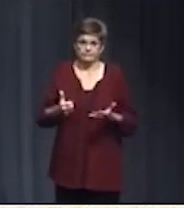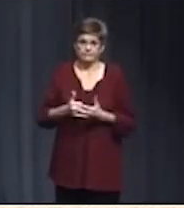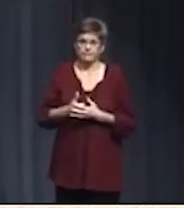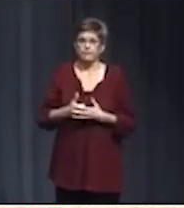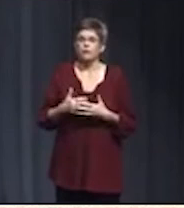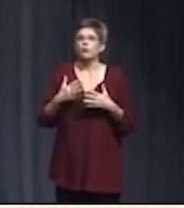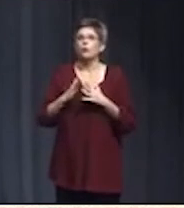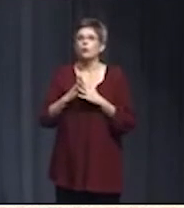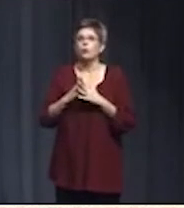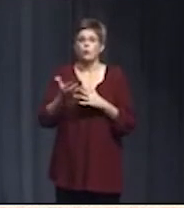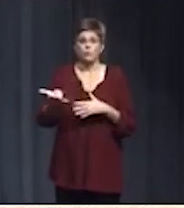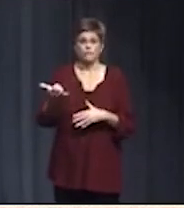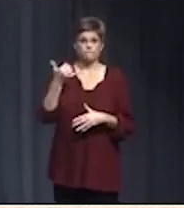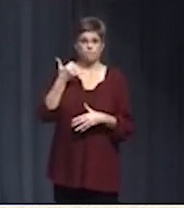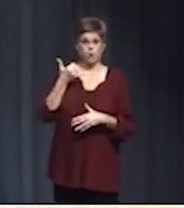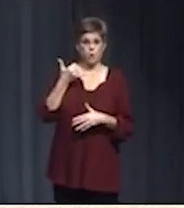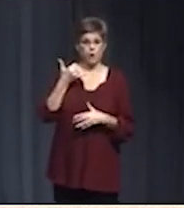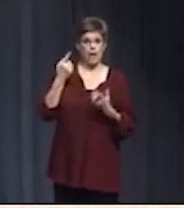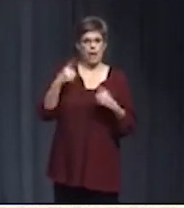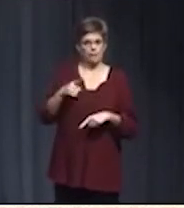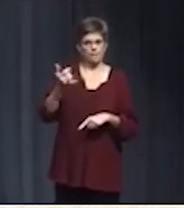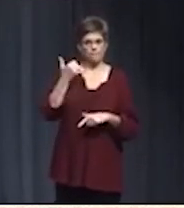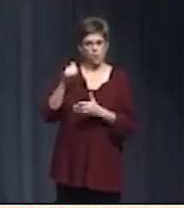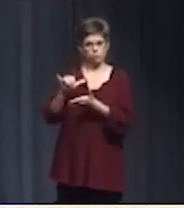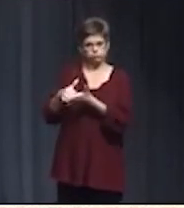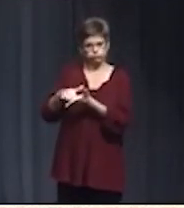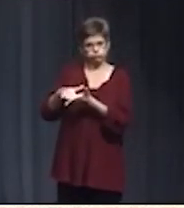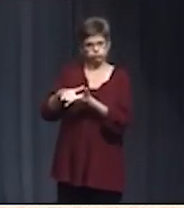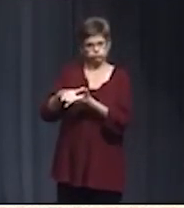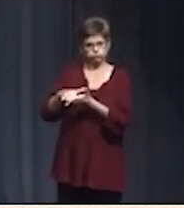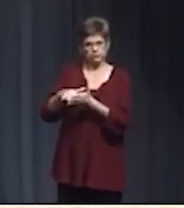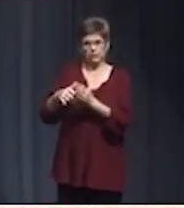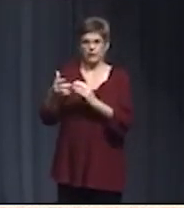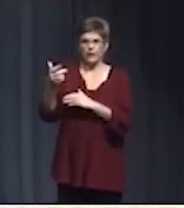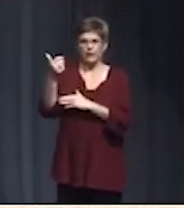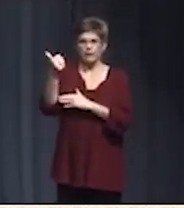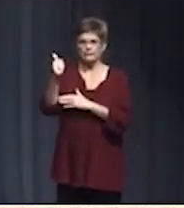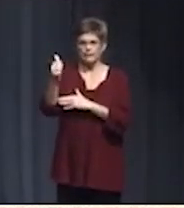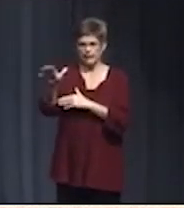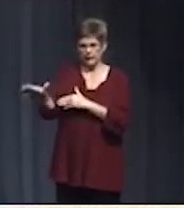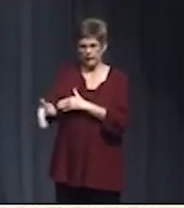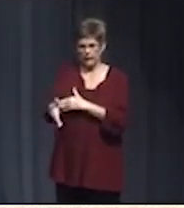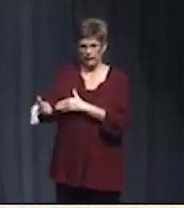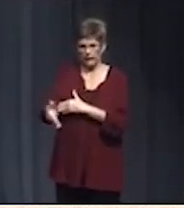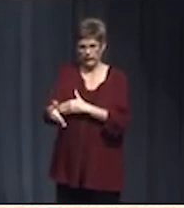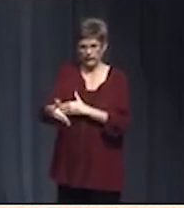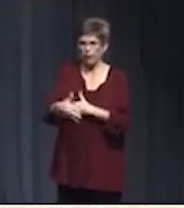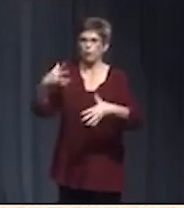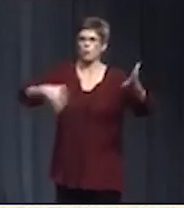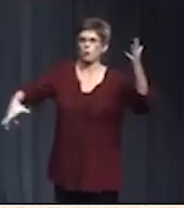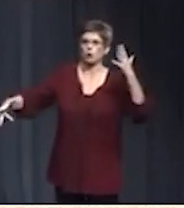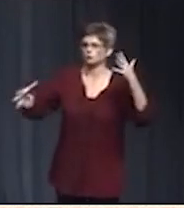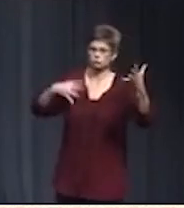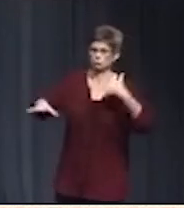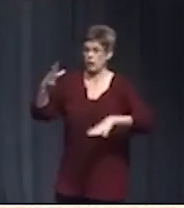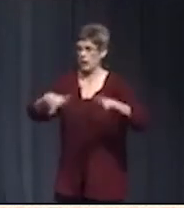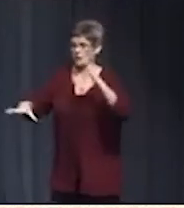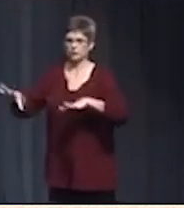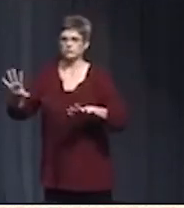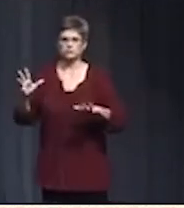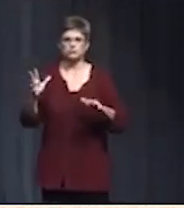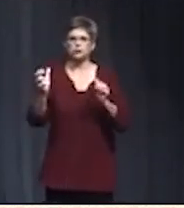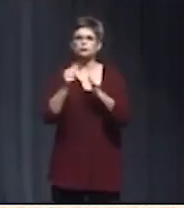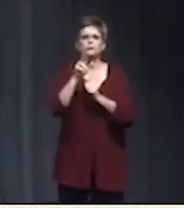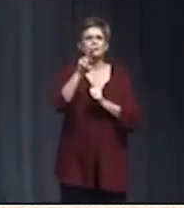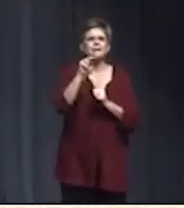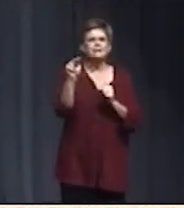Dear God, if the phone rang after 10 o'clock at night, we were both up and half-dressed by the time we got the phone answered. Because you're in the NICU, you can't stay with